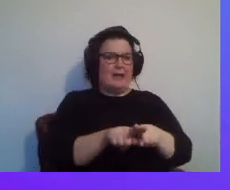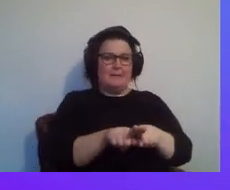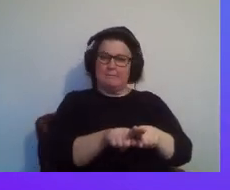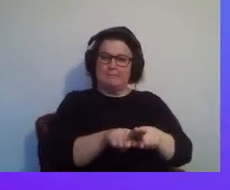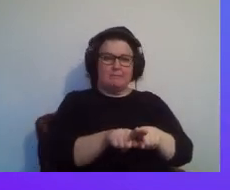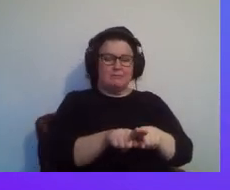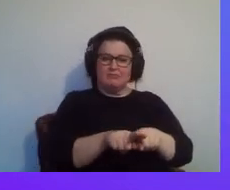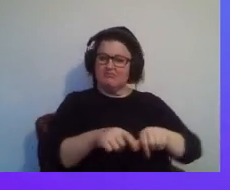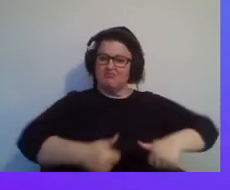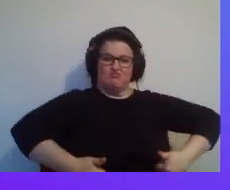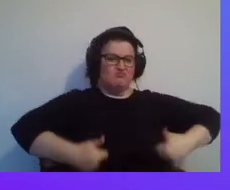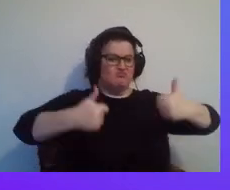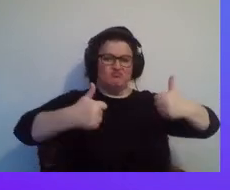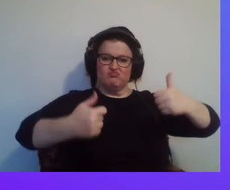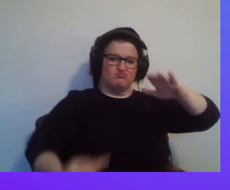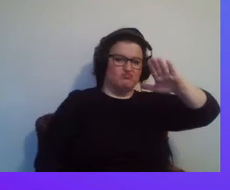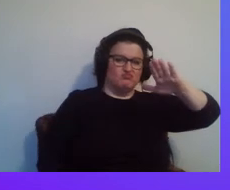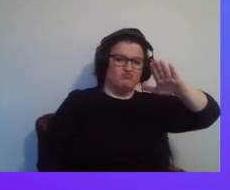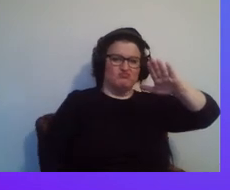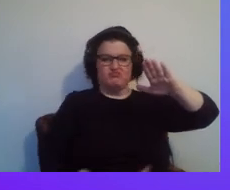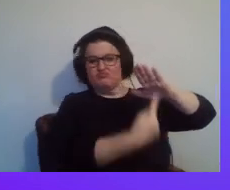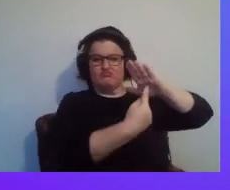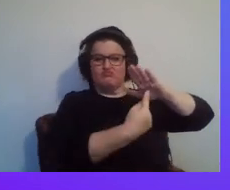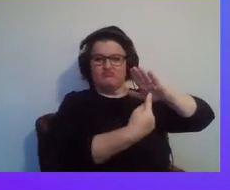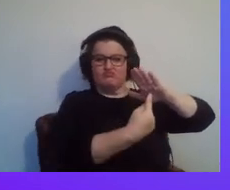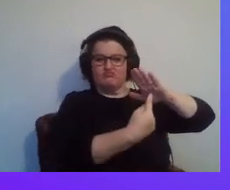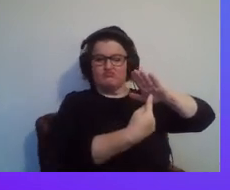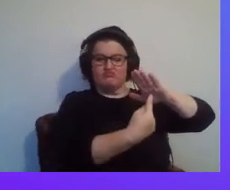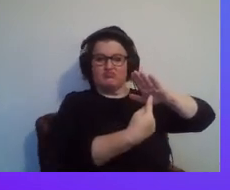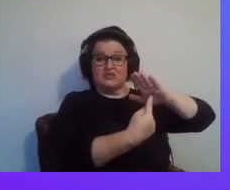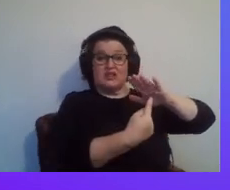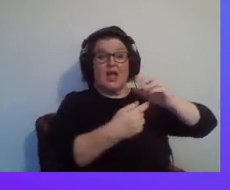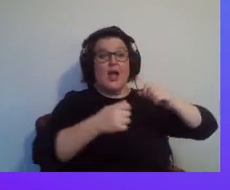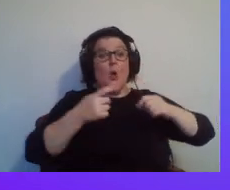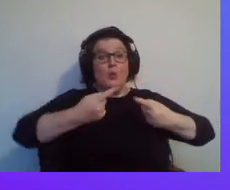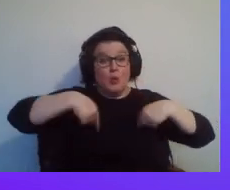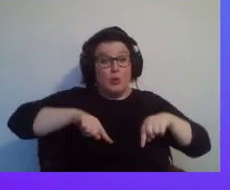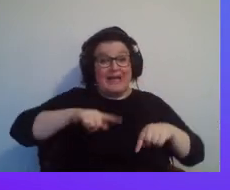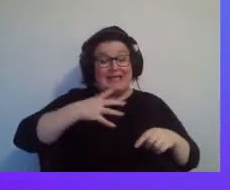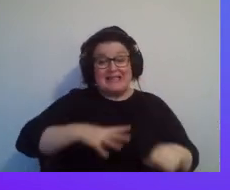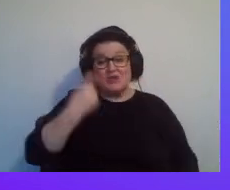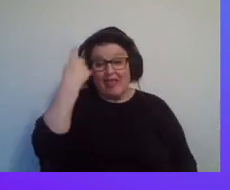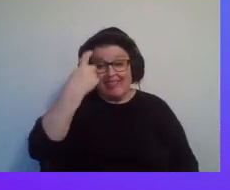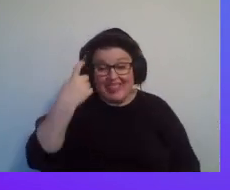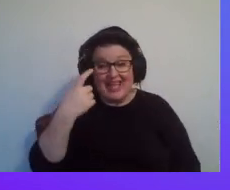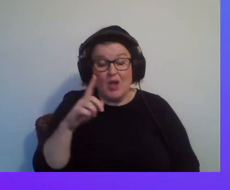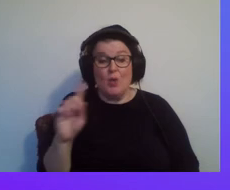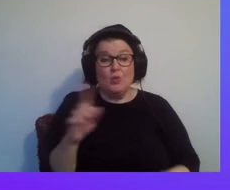need to change is people's beliefs medicine will be the best for them. Now, going back to sort